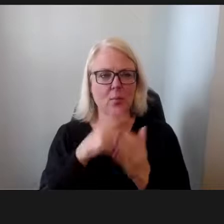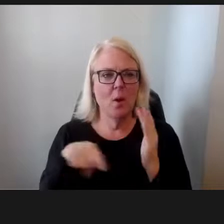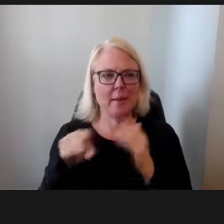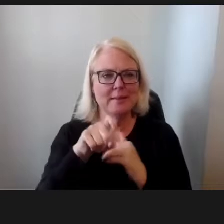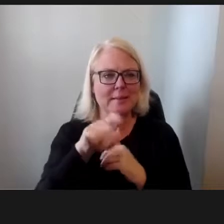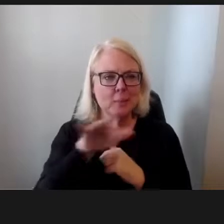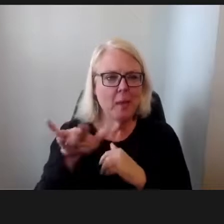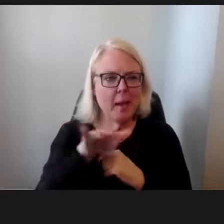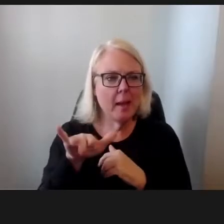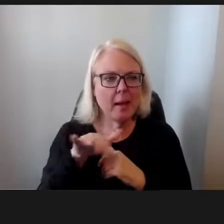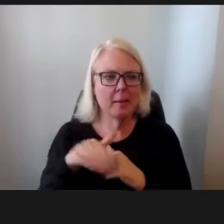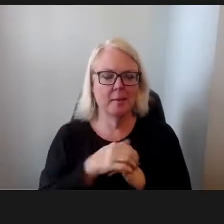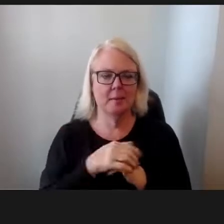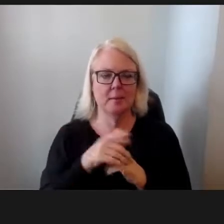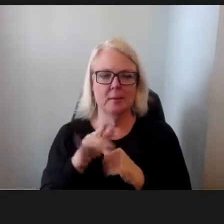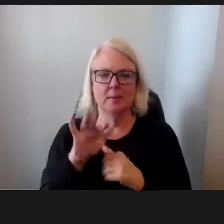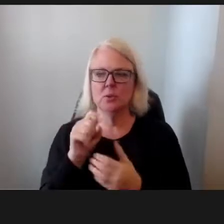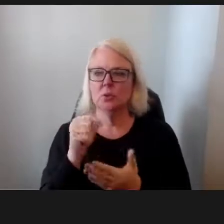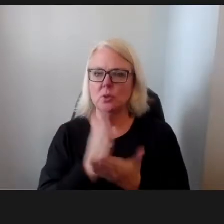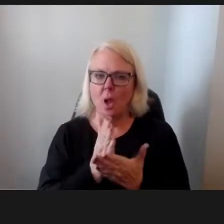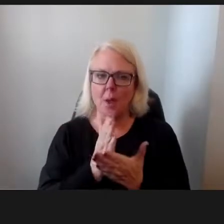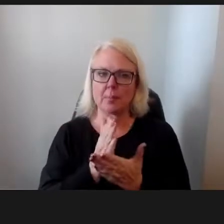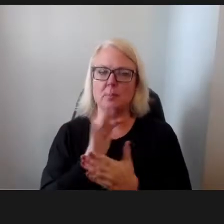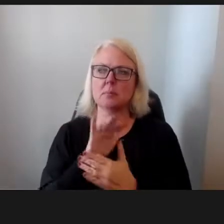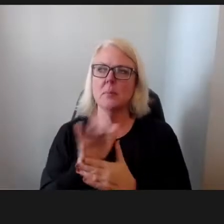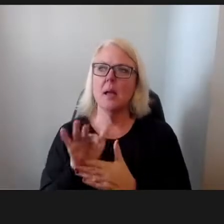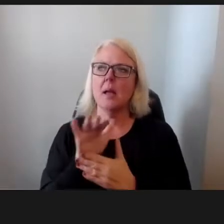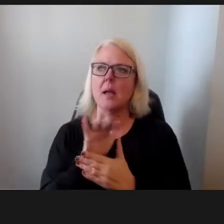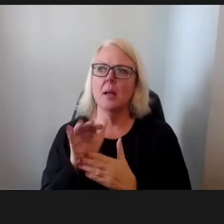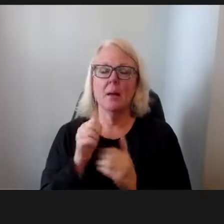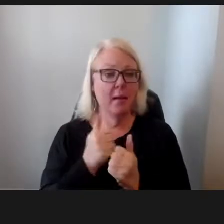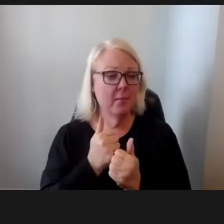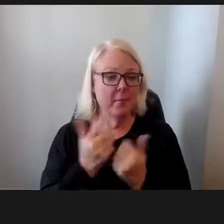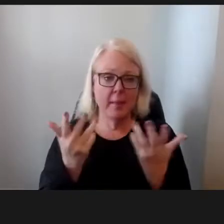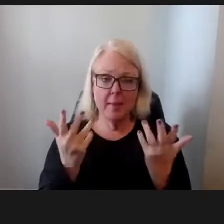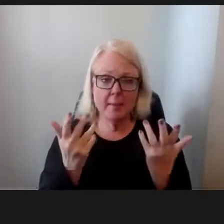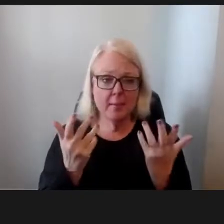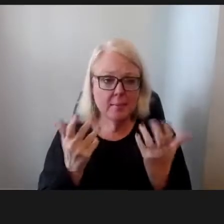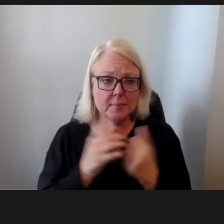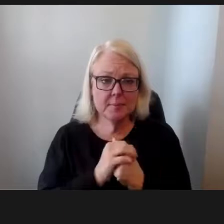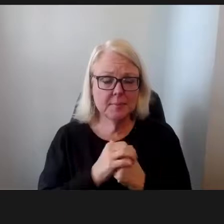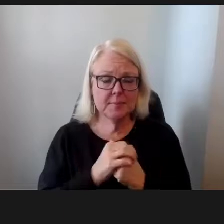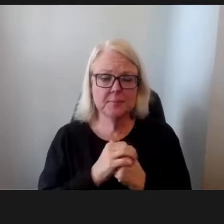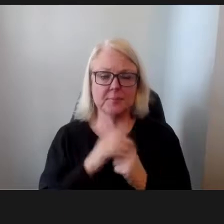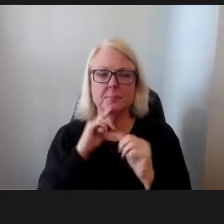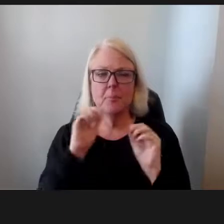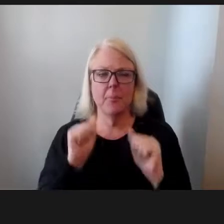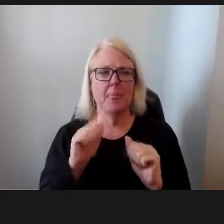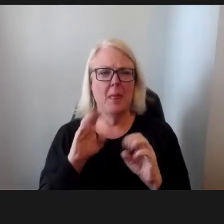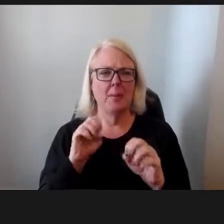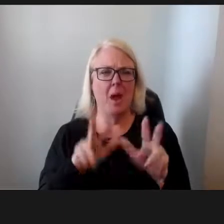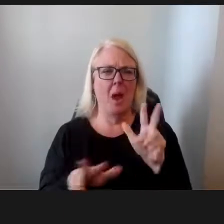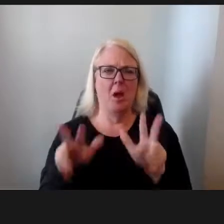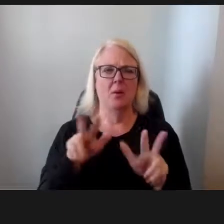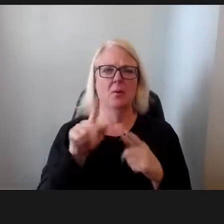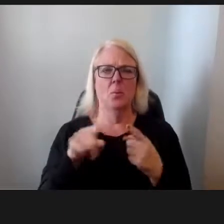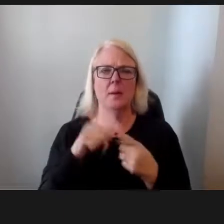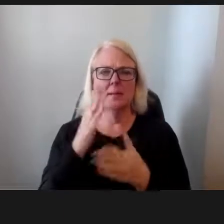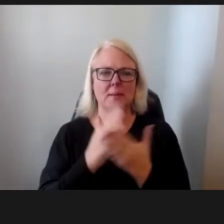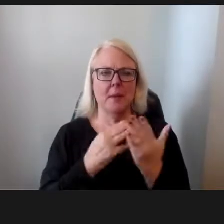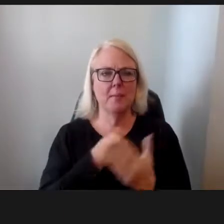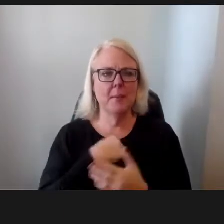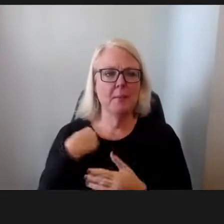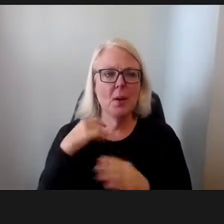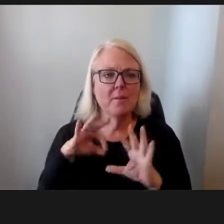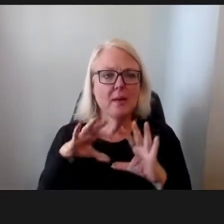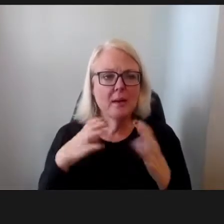spellings and you just stop and spell everything out. It can be awkward when some members of the